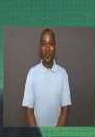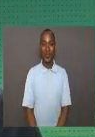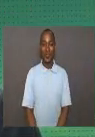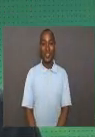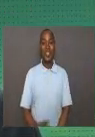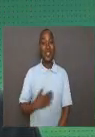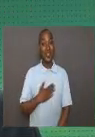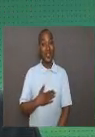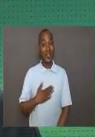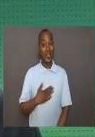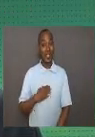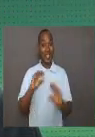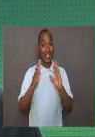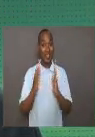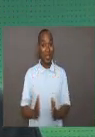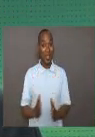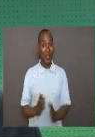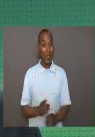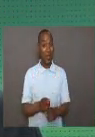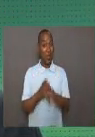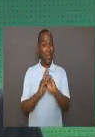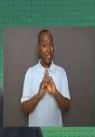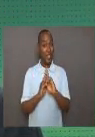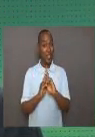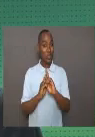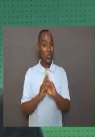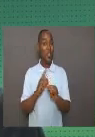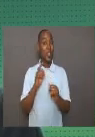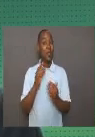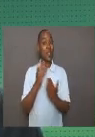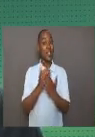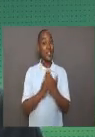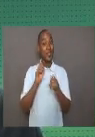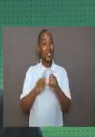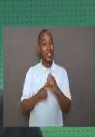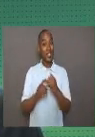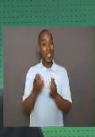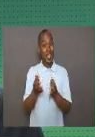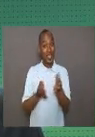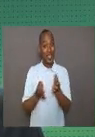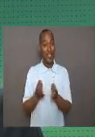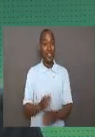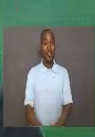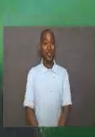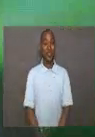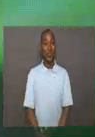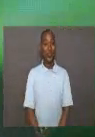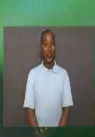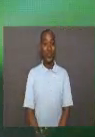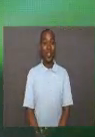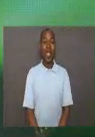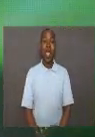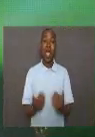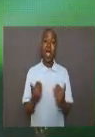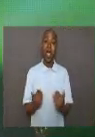Please have teacher review your answers at the end of this lesson.